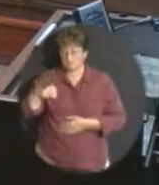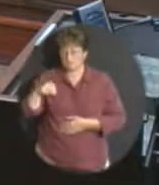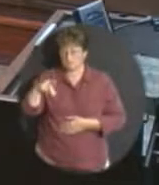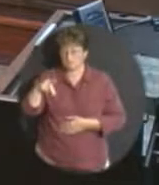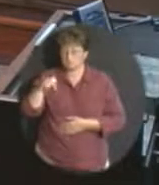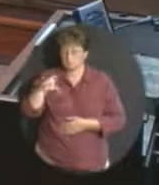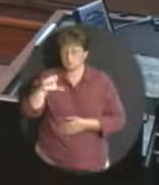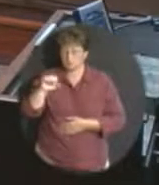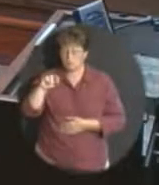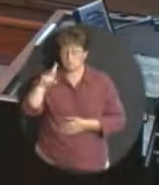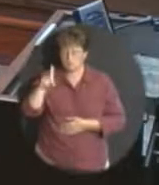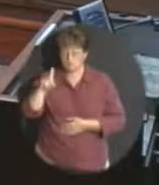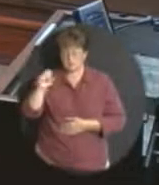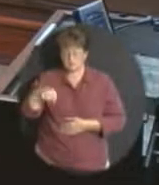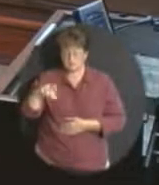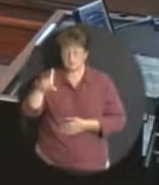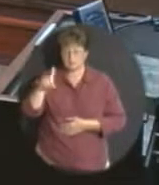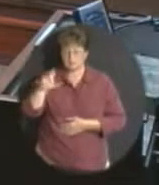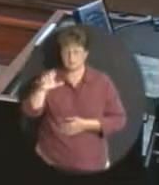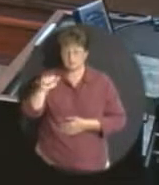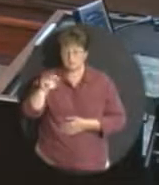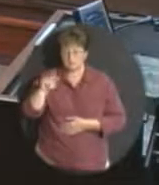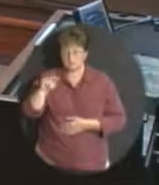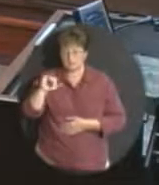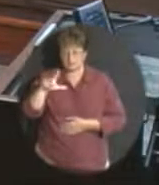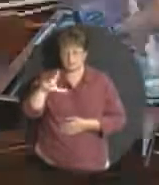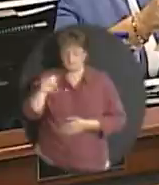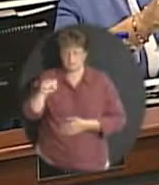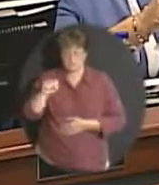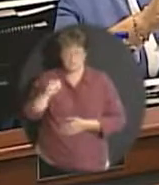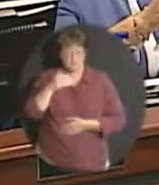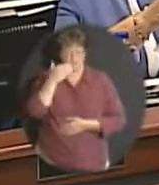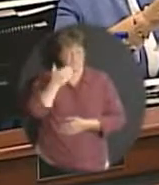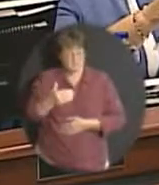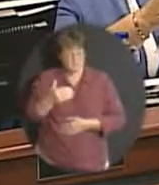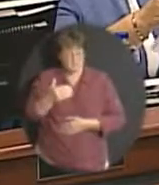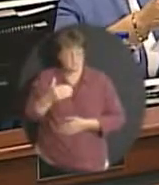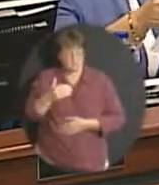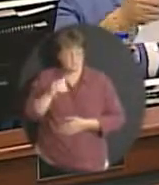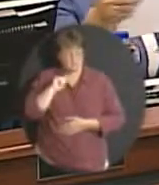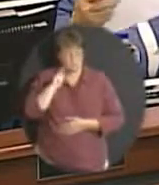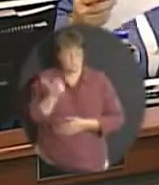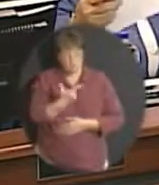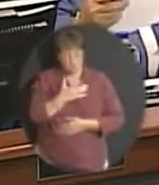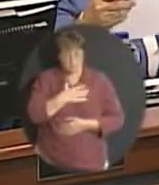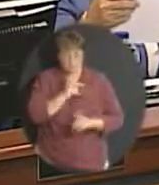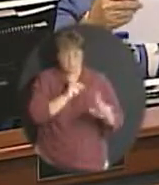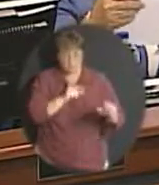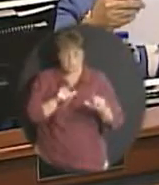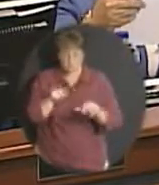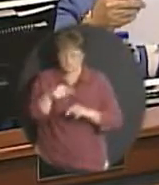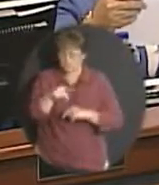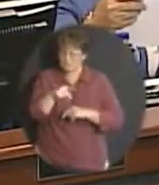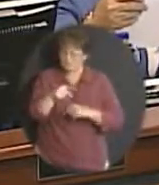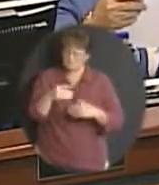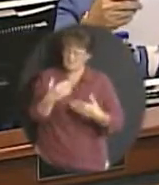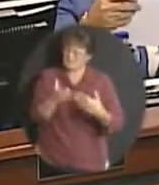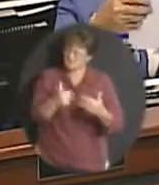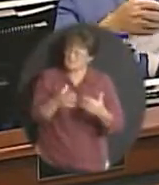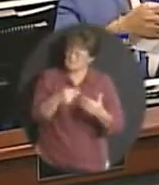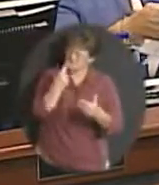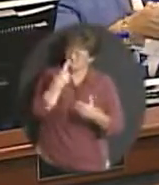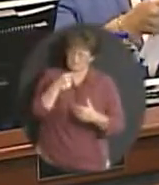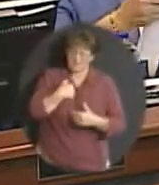Yes. Thank you, Mrs. Martin, for accommodating all our requests. Actually, you guys made it really easy. I appreciate